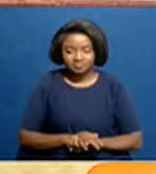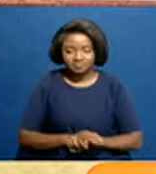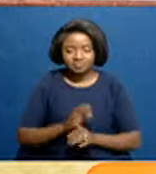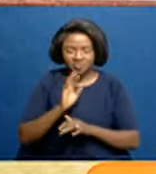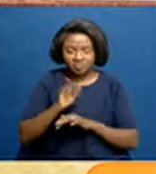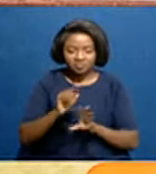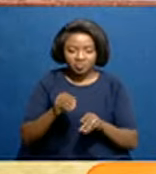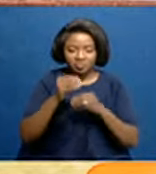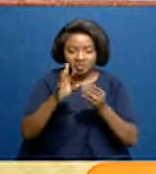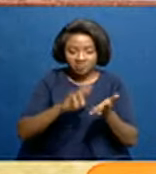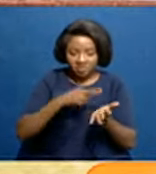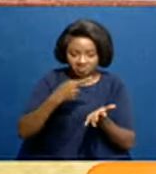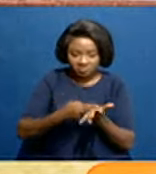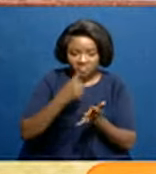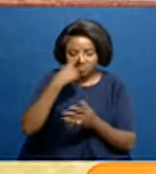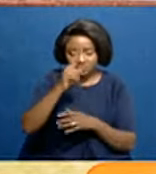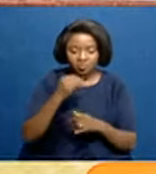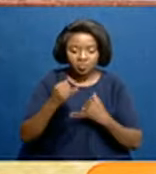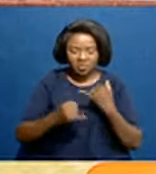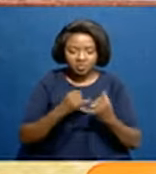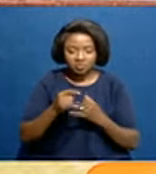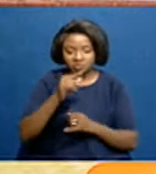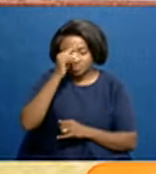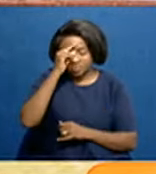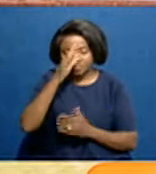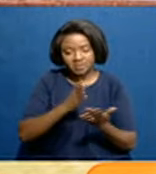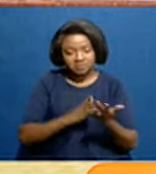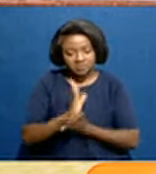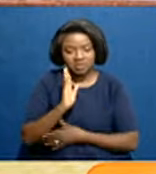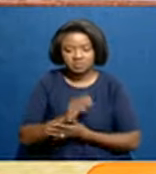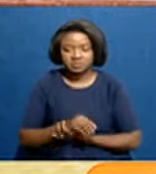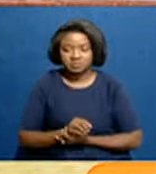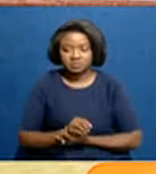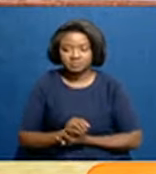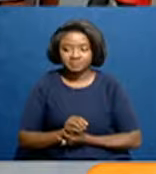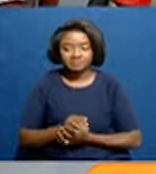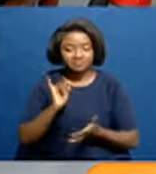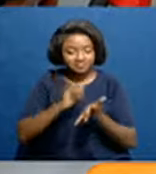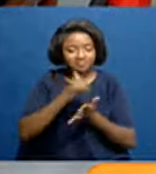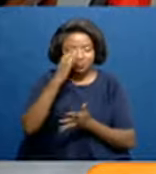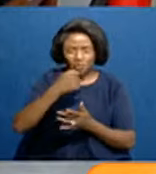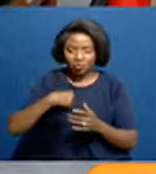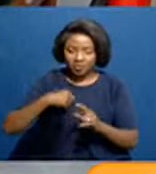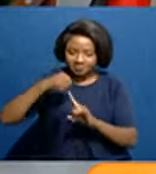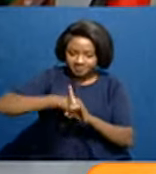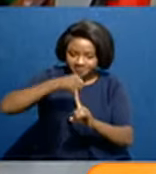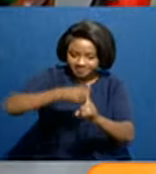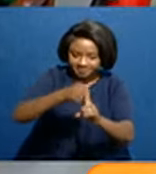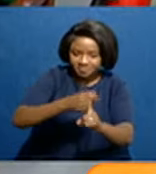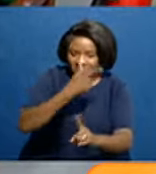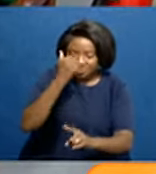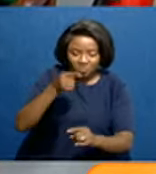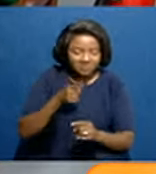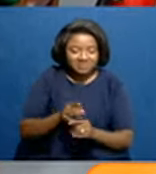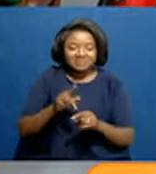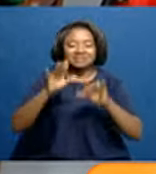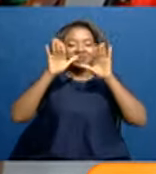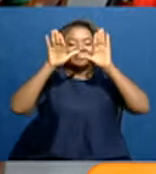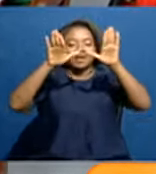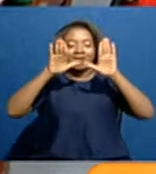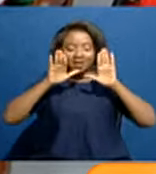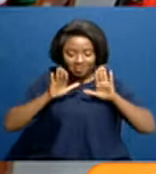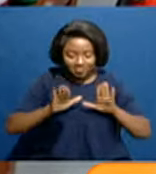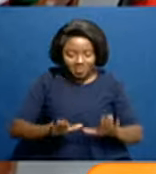resources towards the enjoyment of fundamental rights. And that's why you're going ahead with this, because despite people going to court. Absolutely.